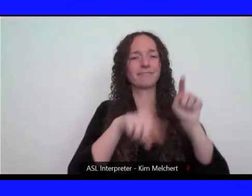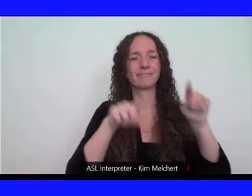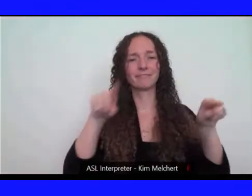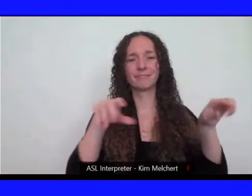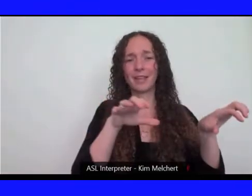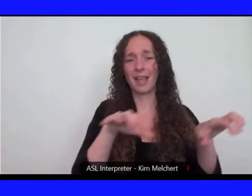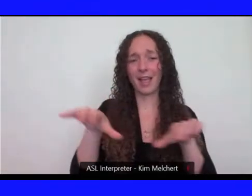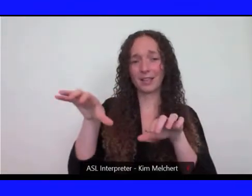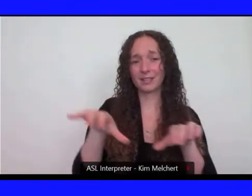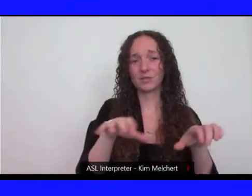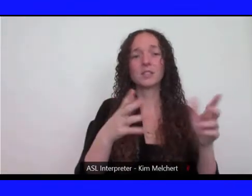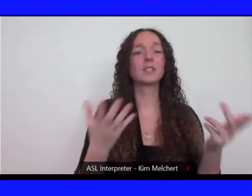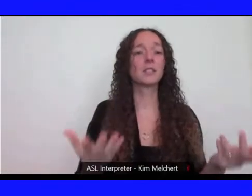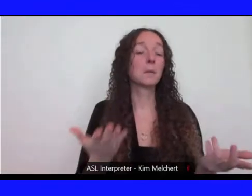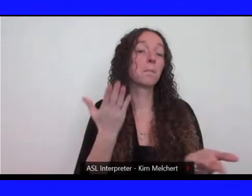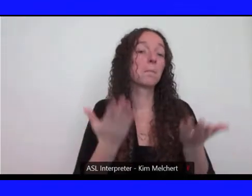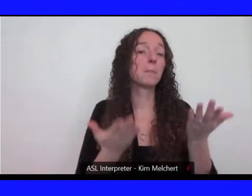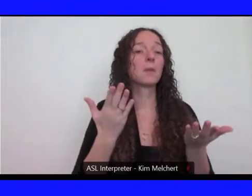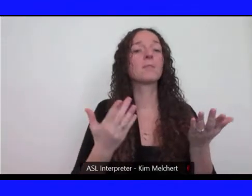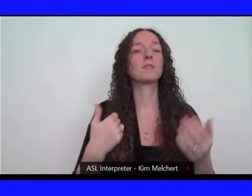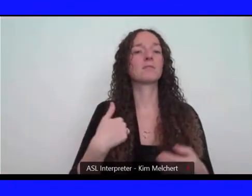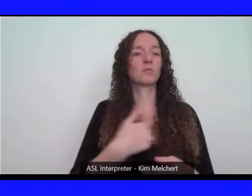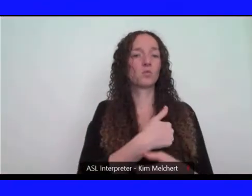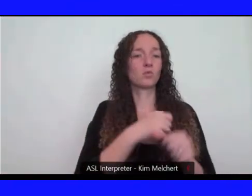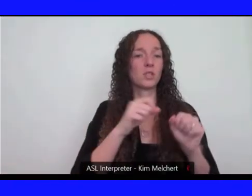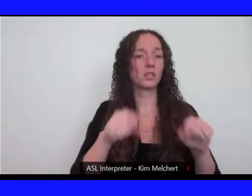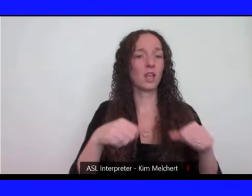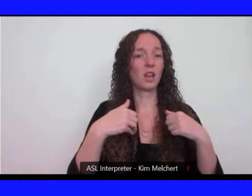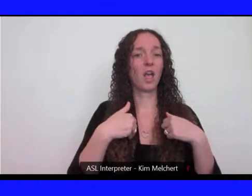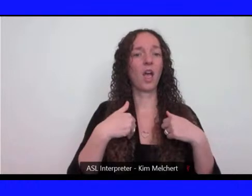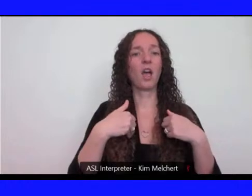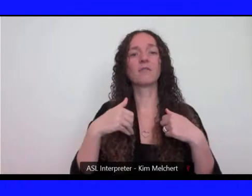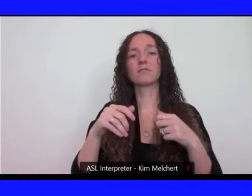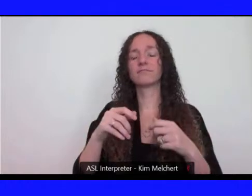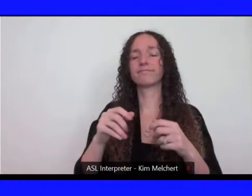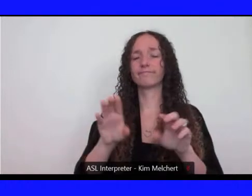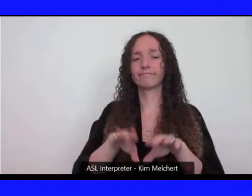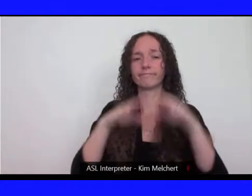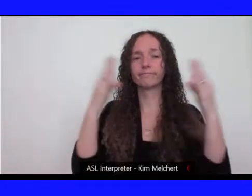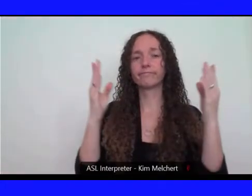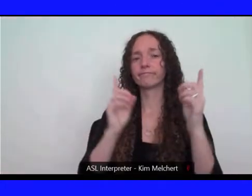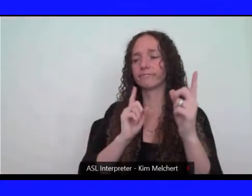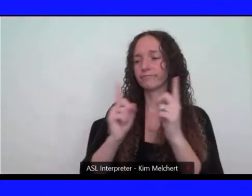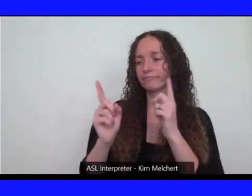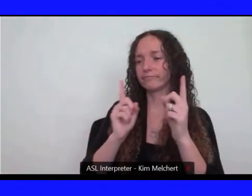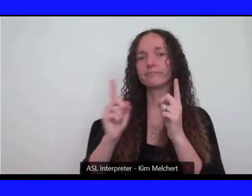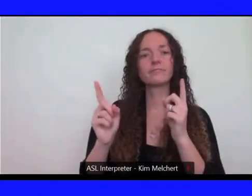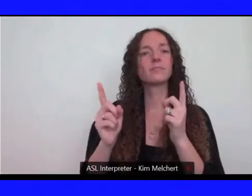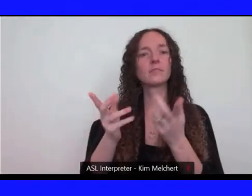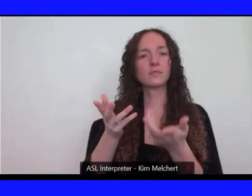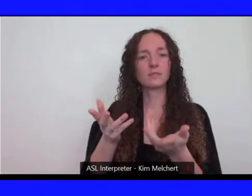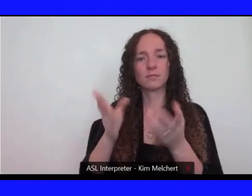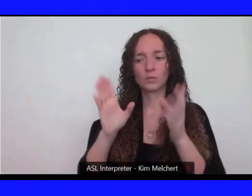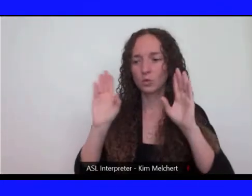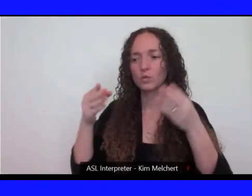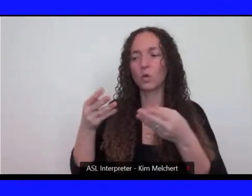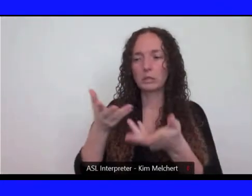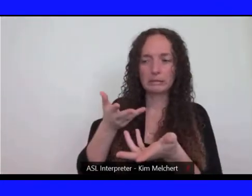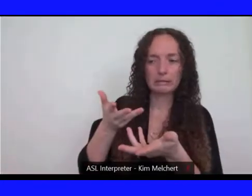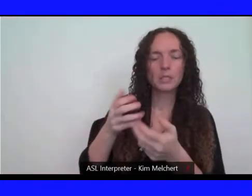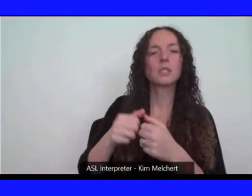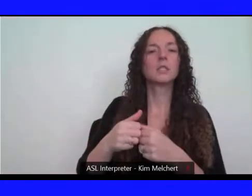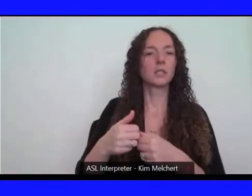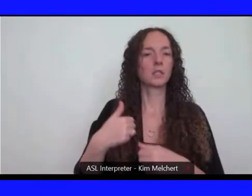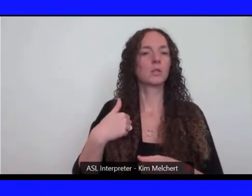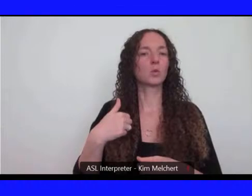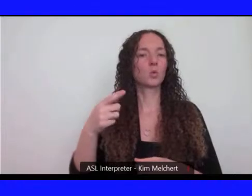at the broad level, as Sally has mentioned, in terms of the strategy and how we are operating. But that will be up to